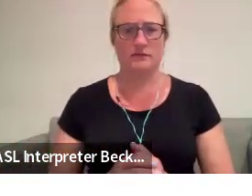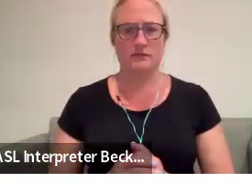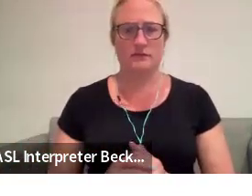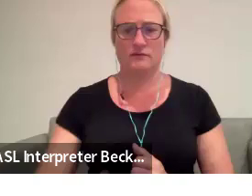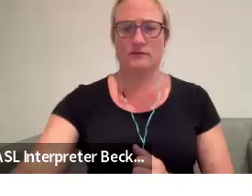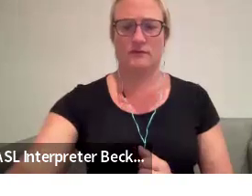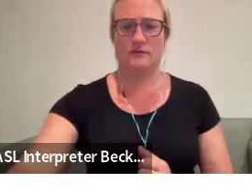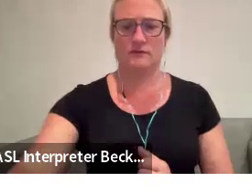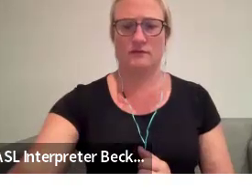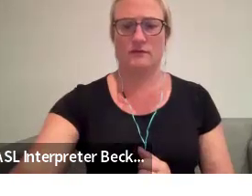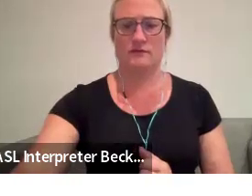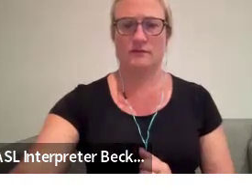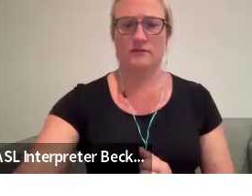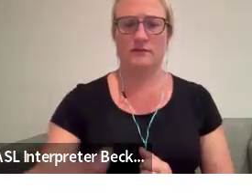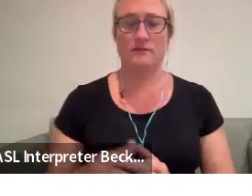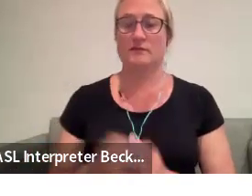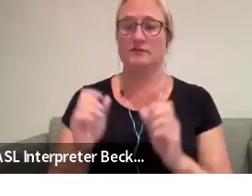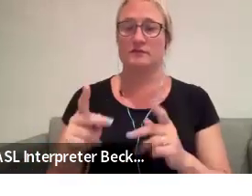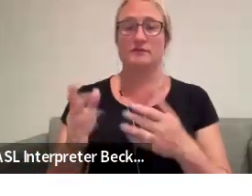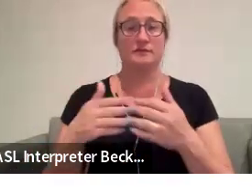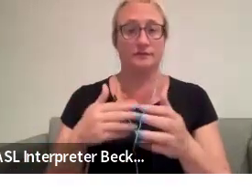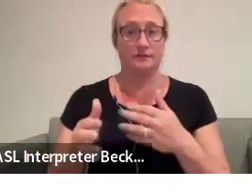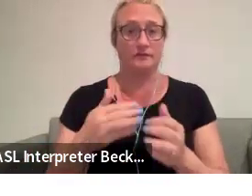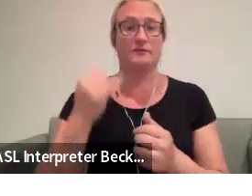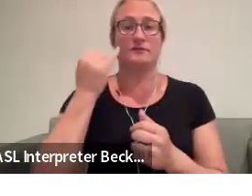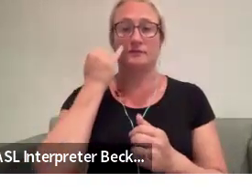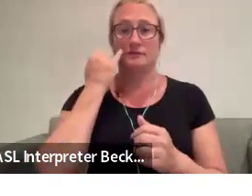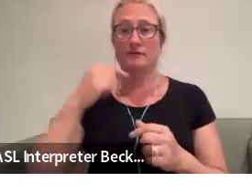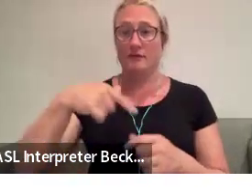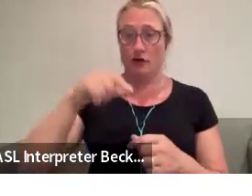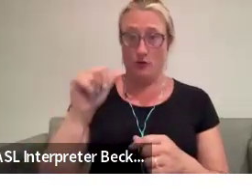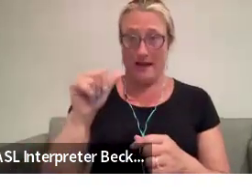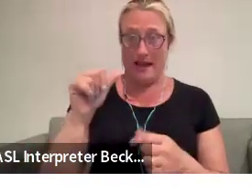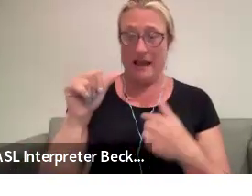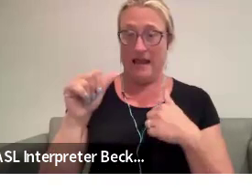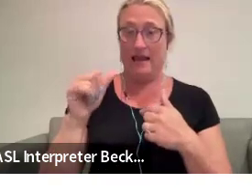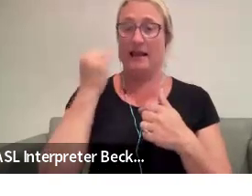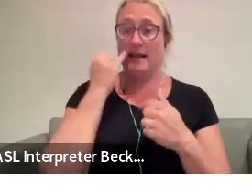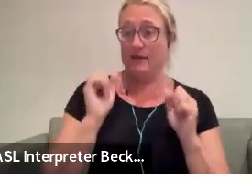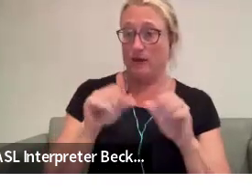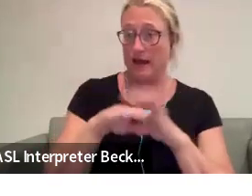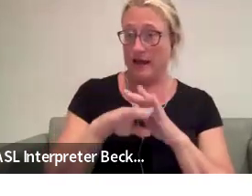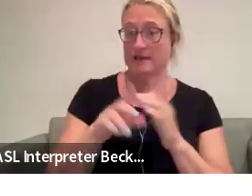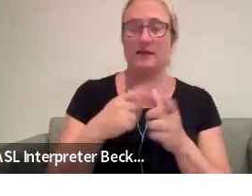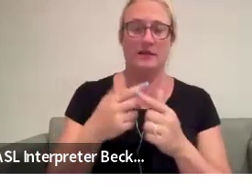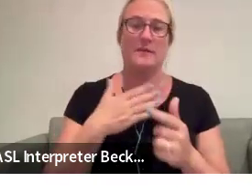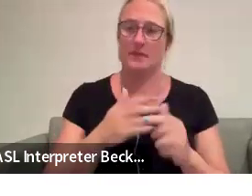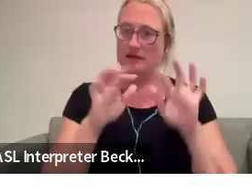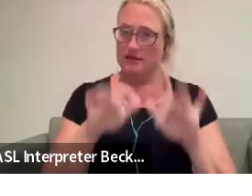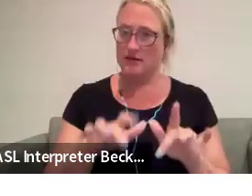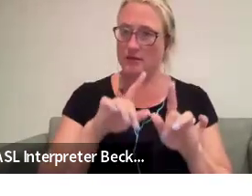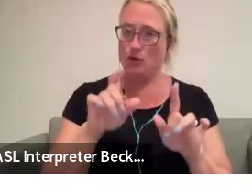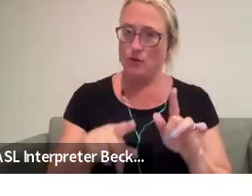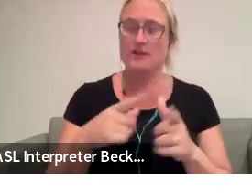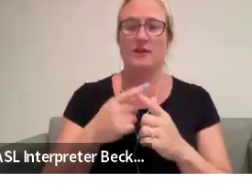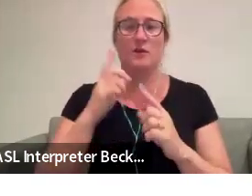Yeah, sorry. If you can access the Q&A box, please do put your questions in there and we will